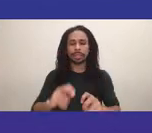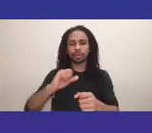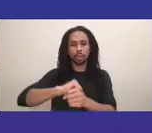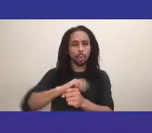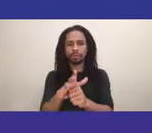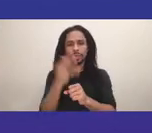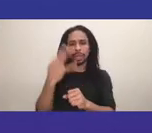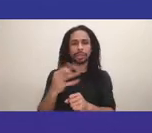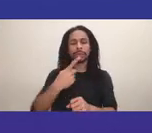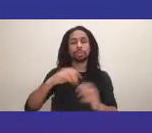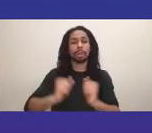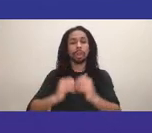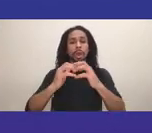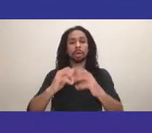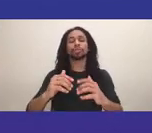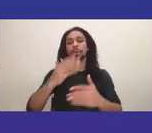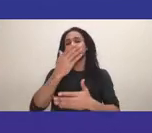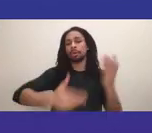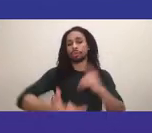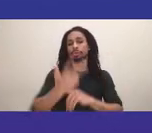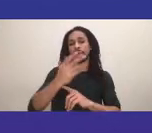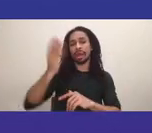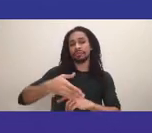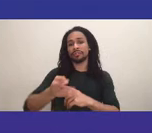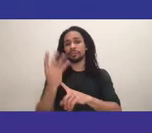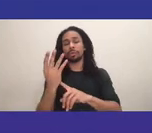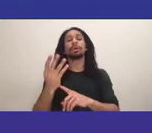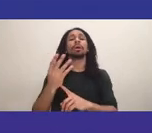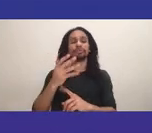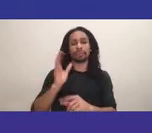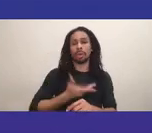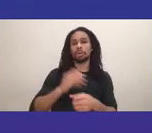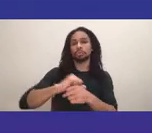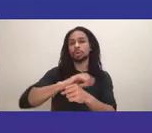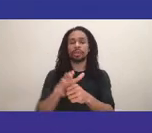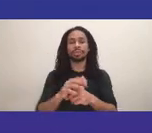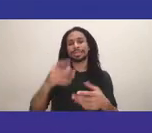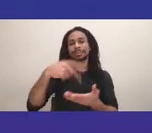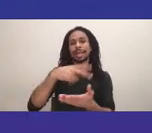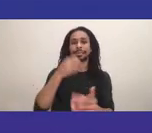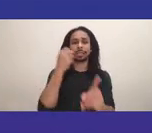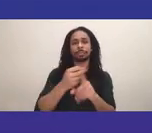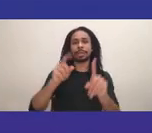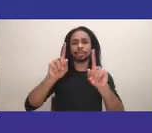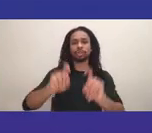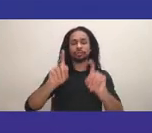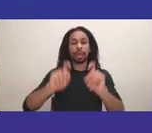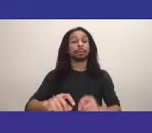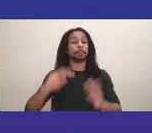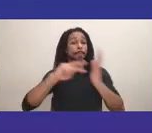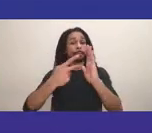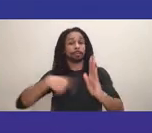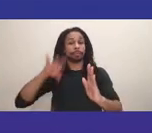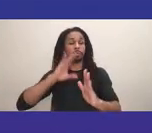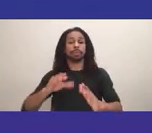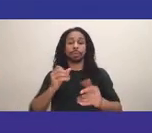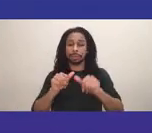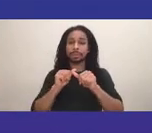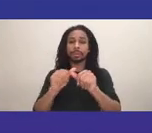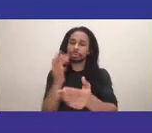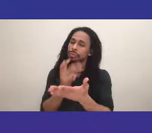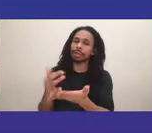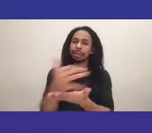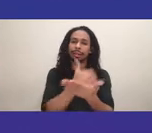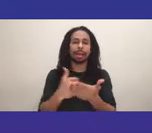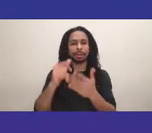part 3 of 4 of our coronavirus dance impact survey. We will continue to collect data and we